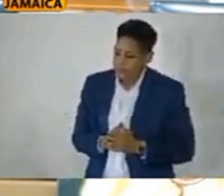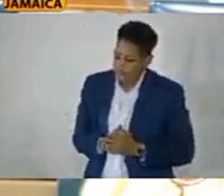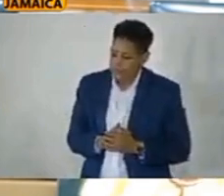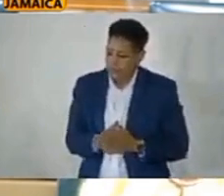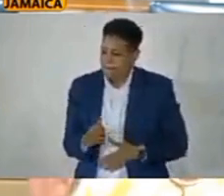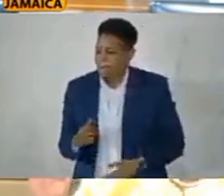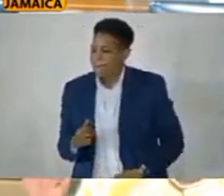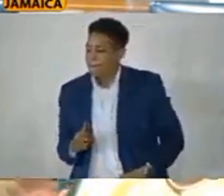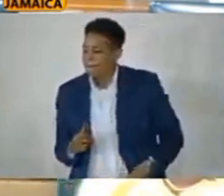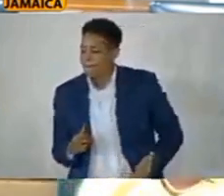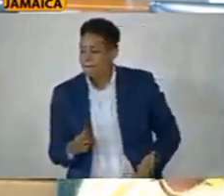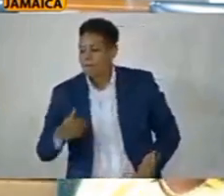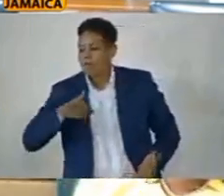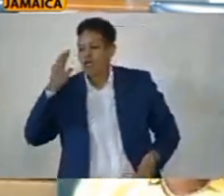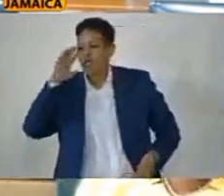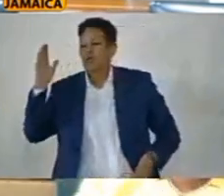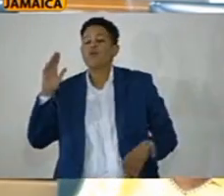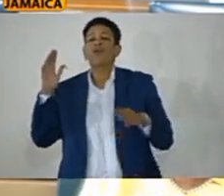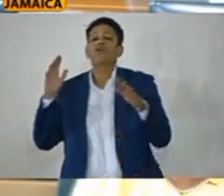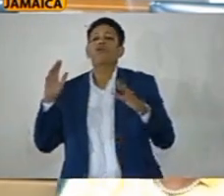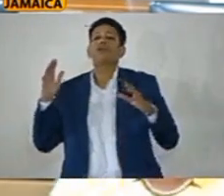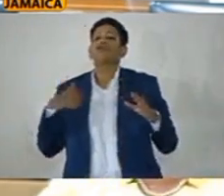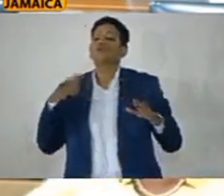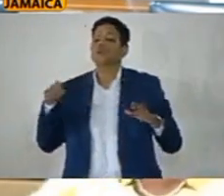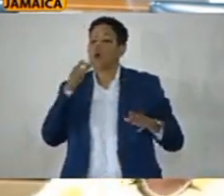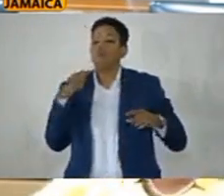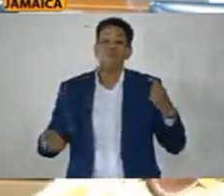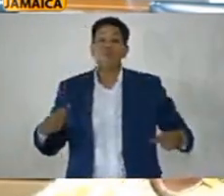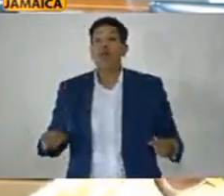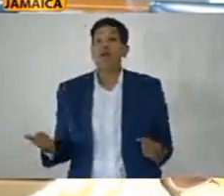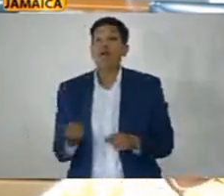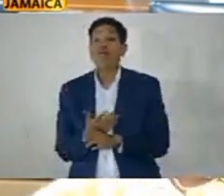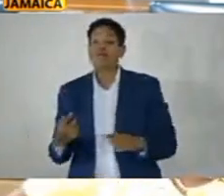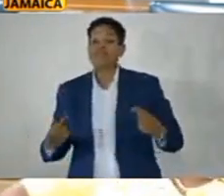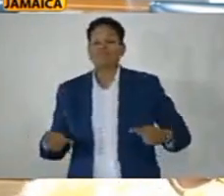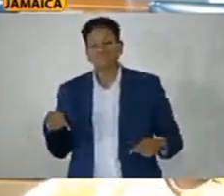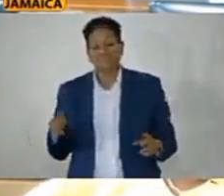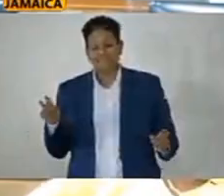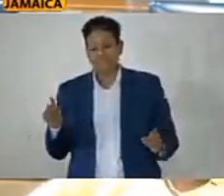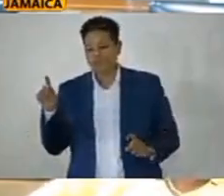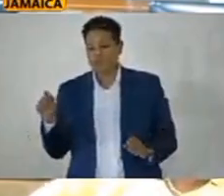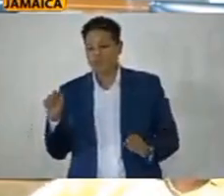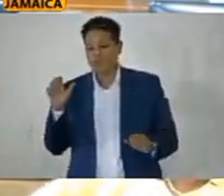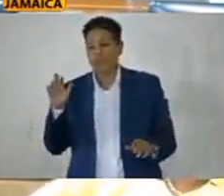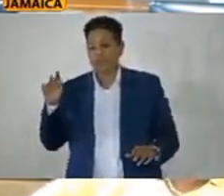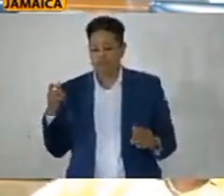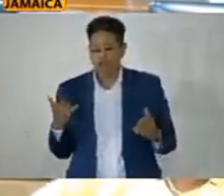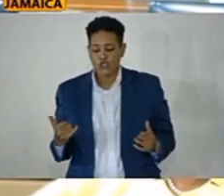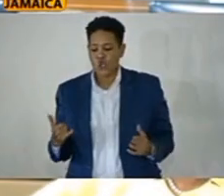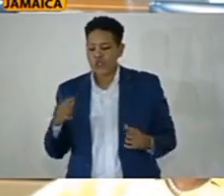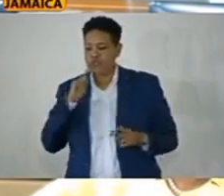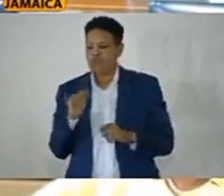I would pray in these matters we don't have to be contentious. The questions were sent to the clerk today. There is a requirement that